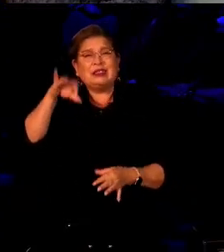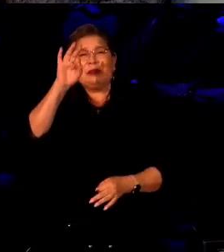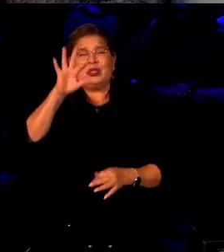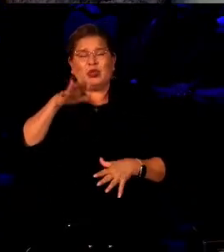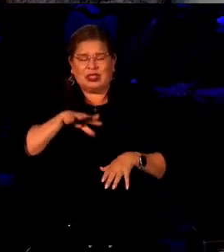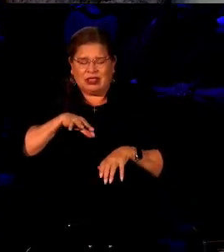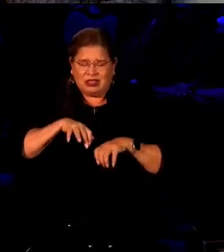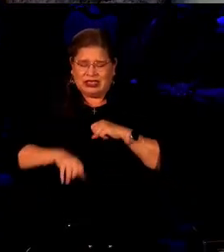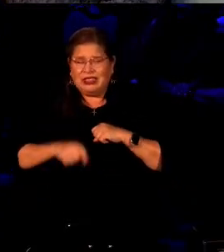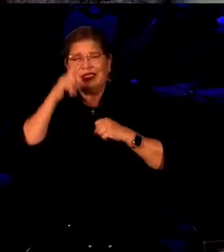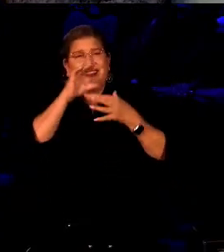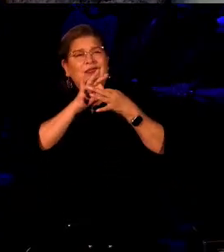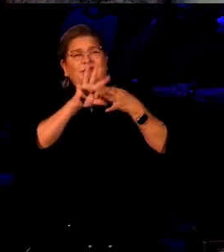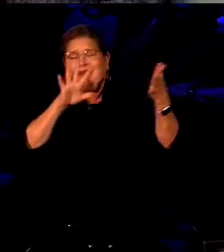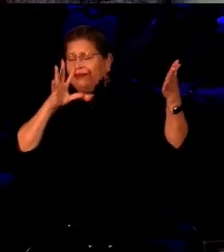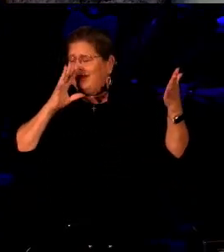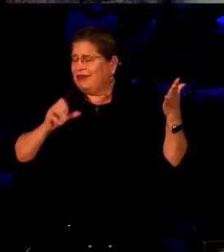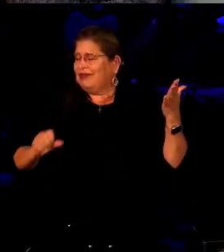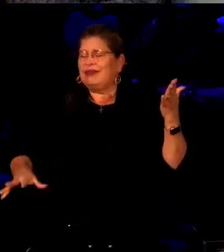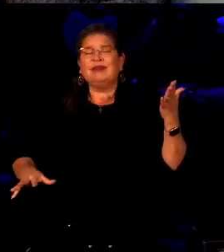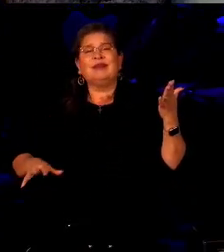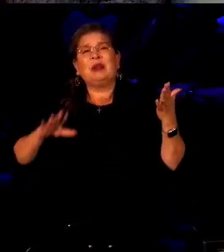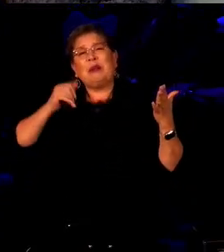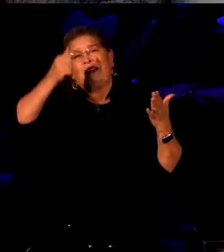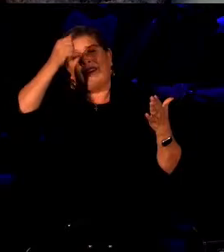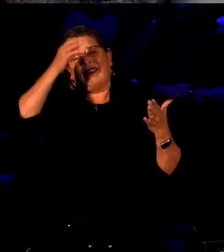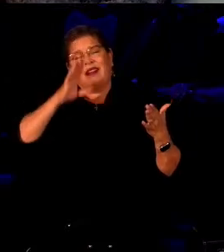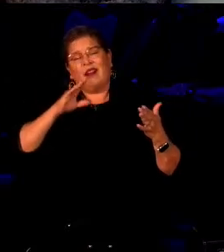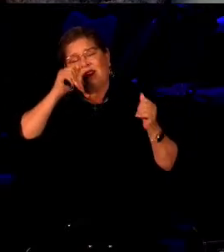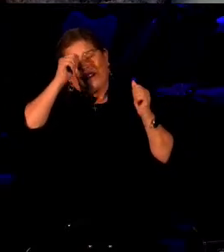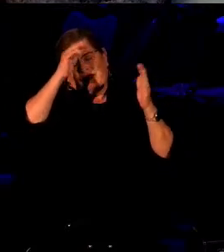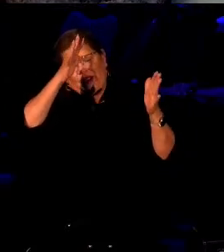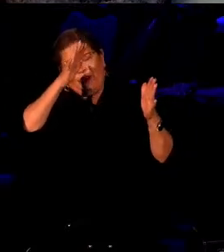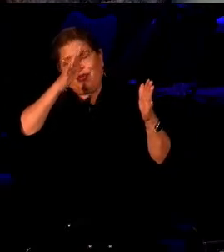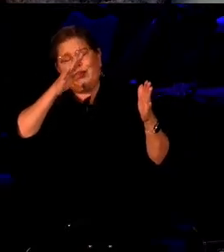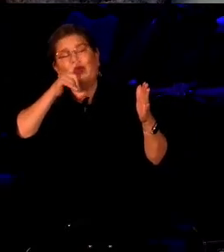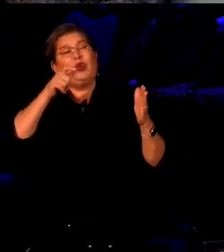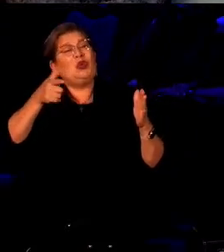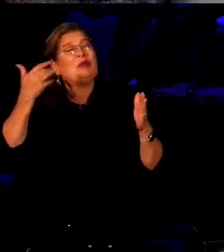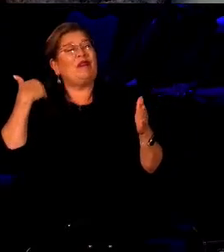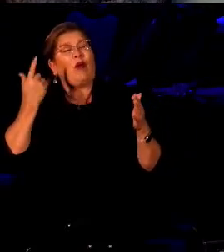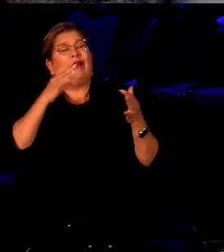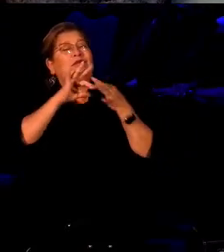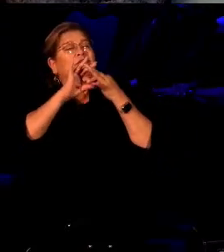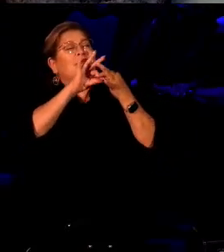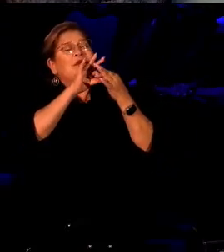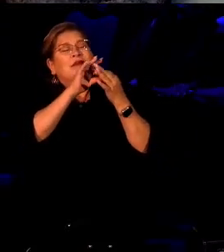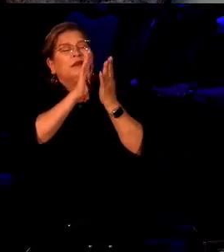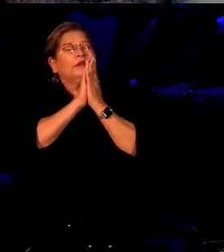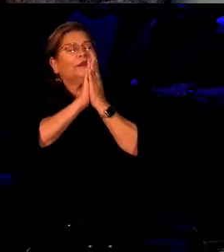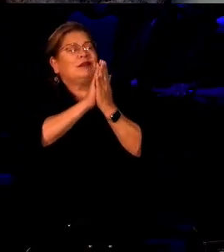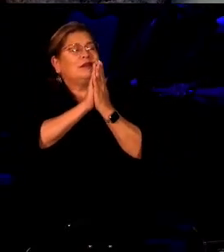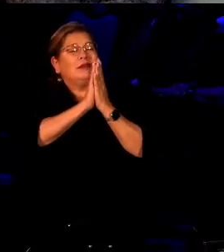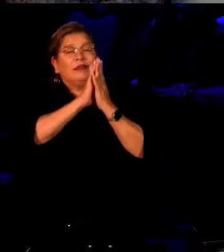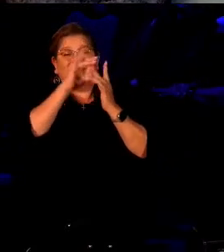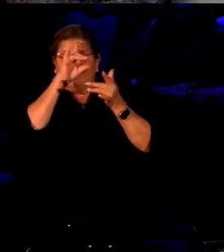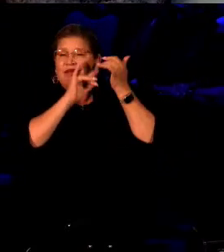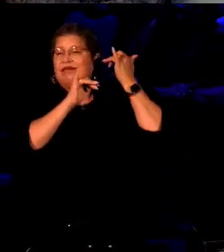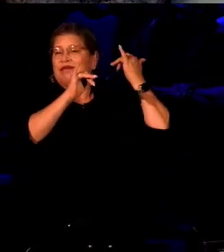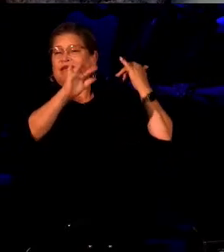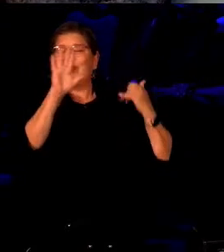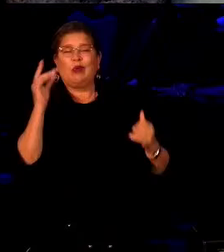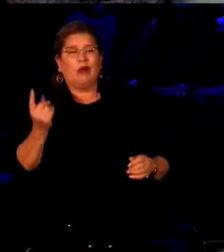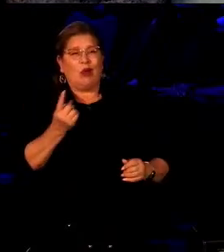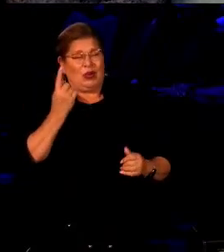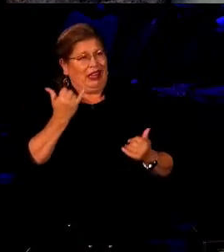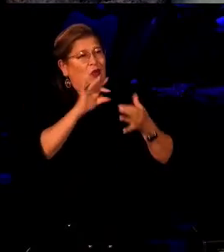forsaken by eternal God the Father, with whom You had fellowship for all eternity past.